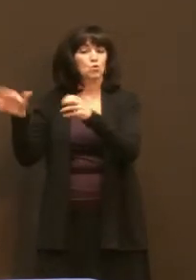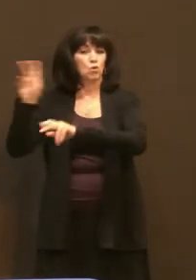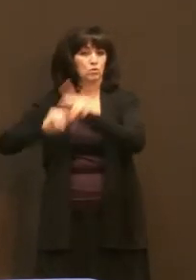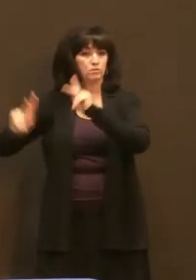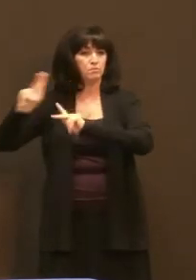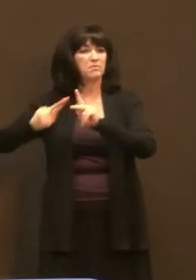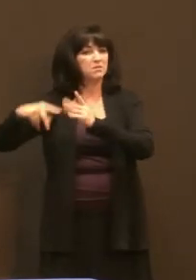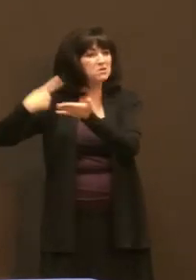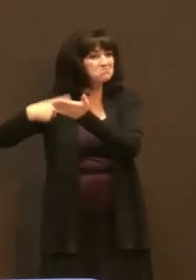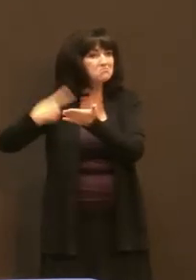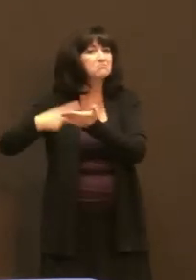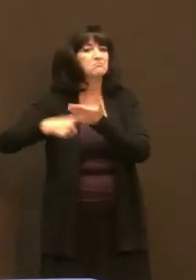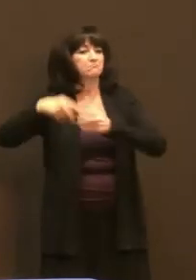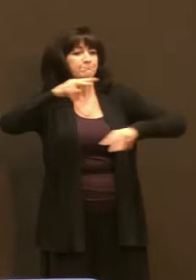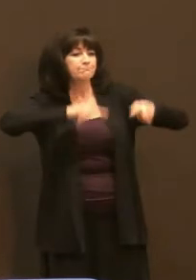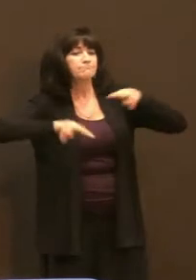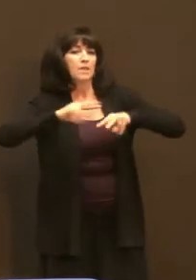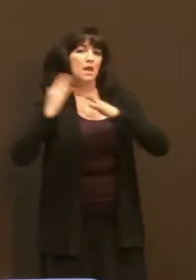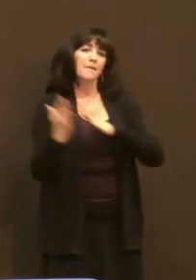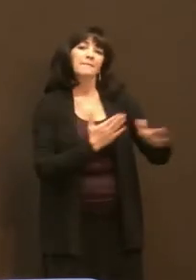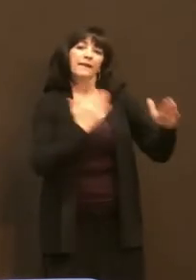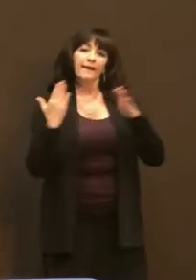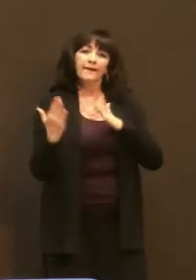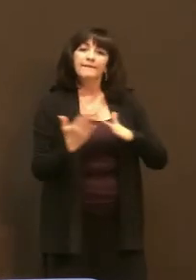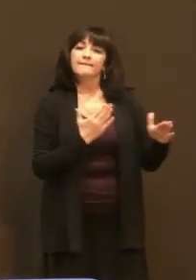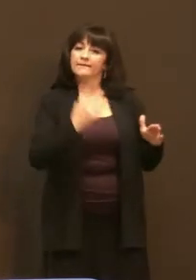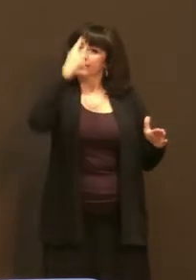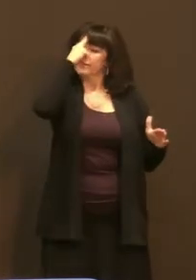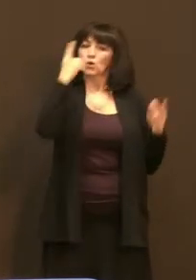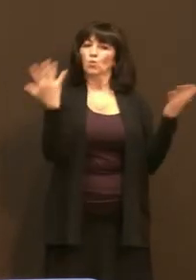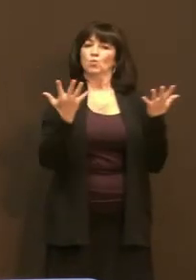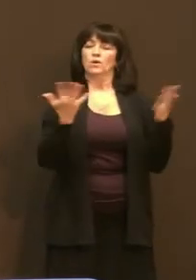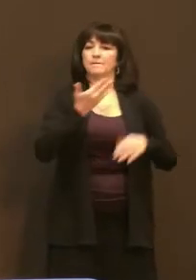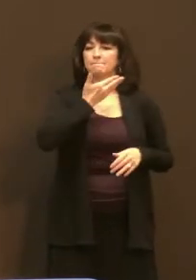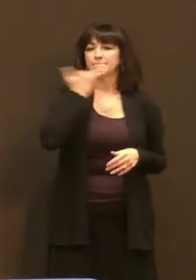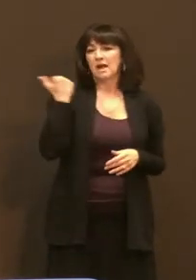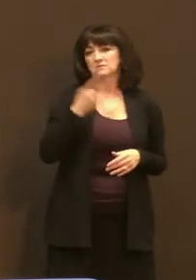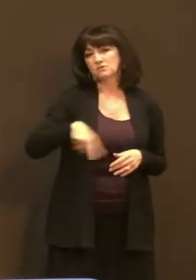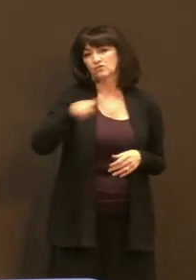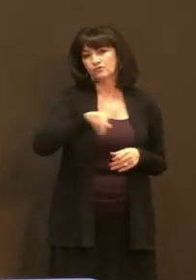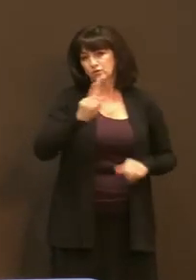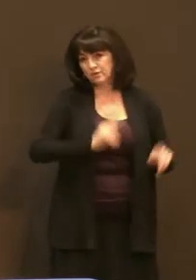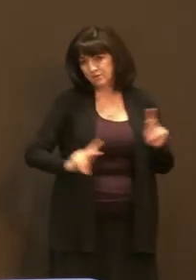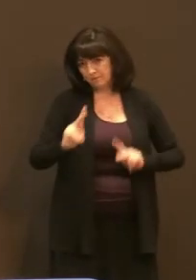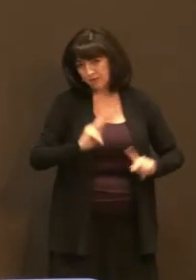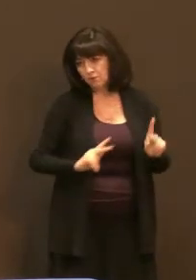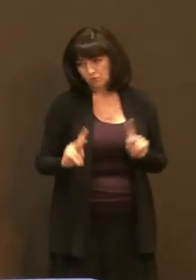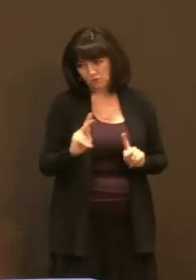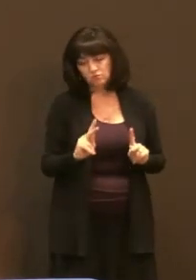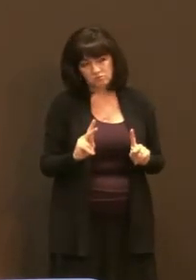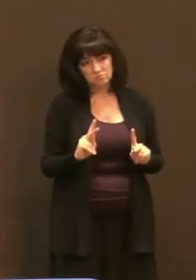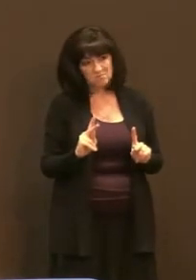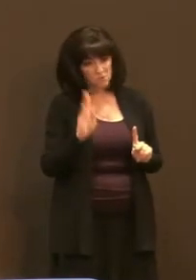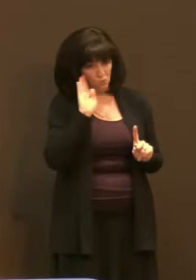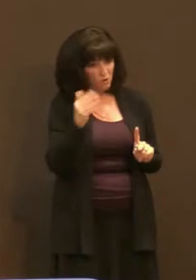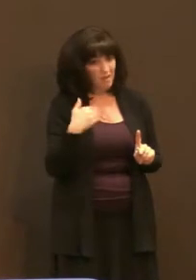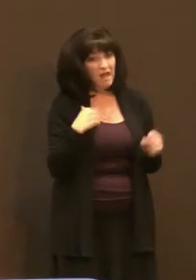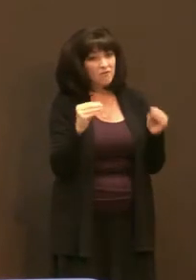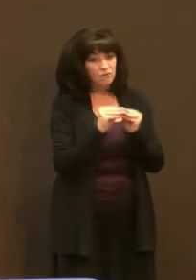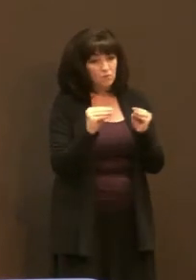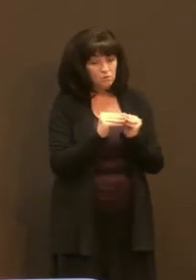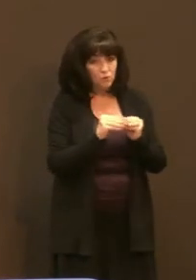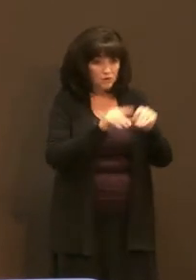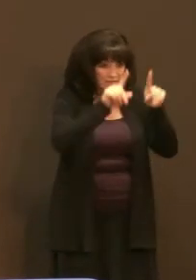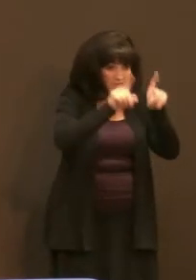look at the public health part of that, which is just what you talked about. It's going to be more test, isolate,